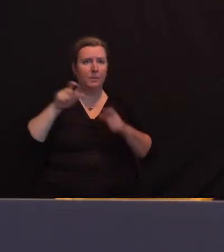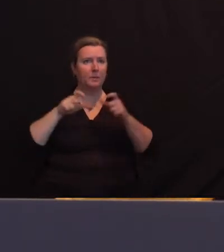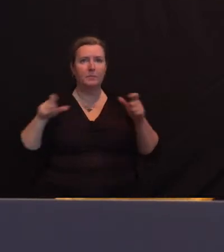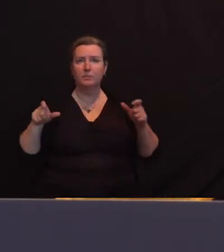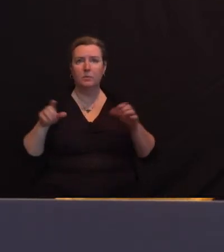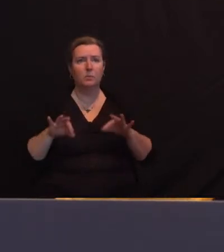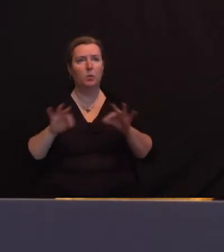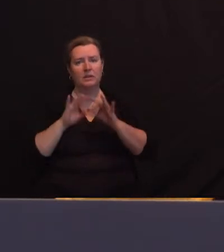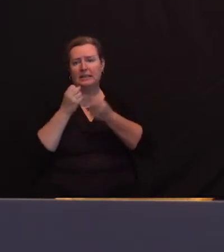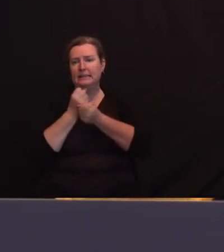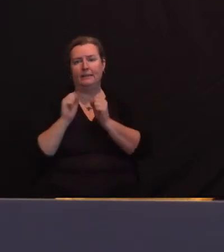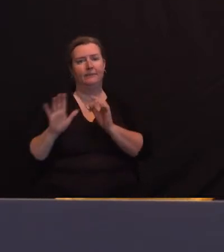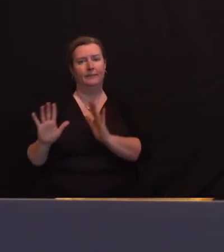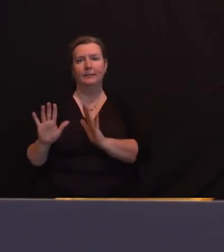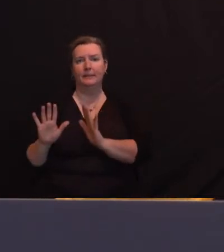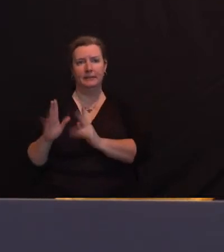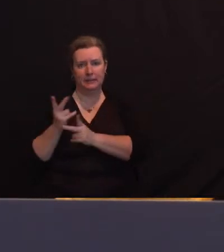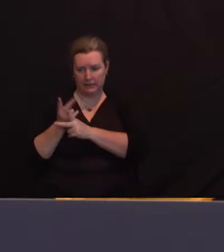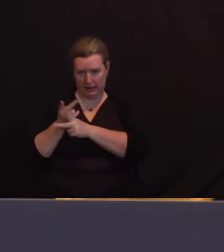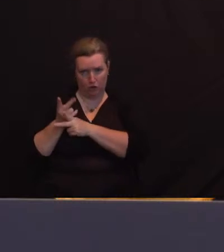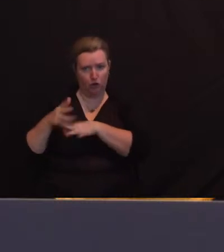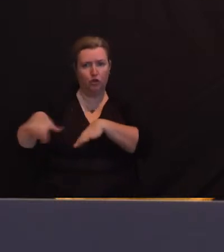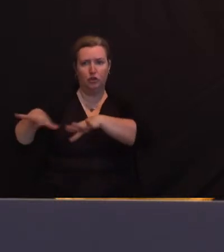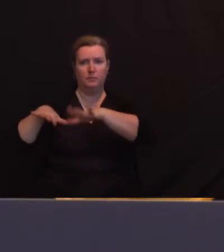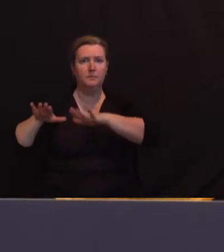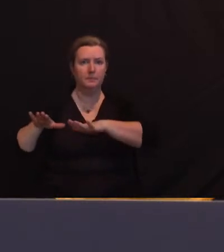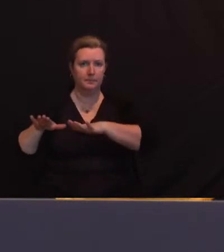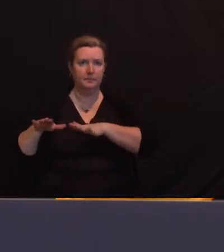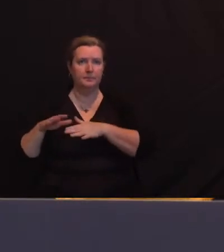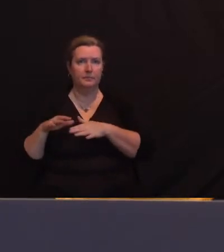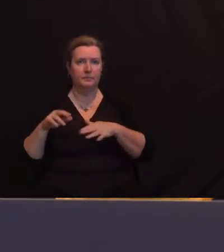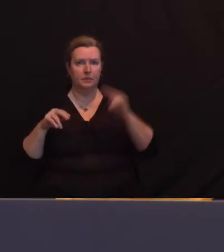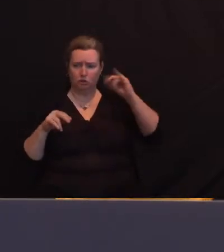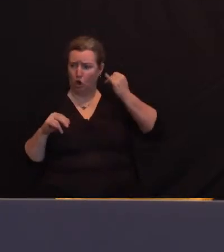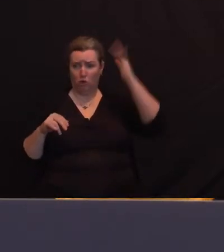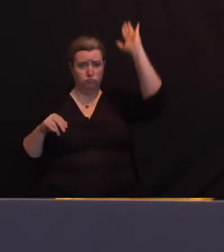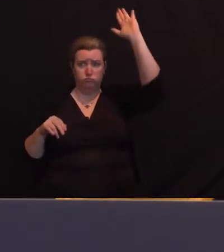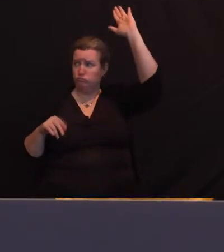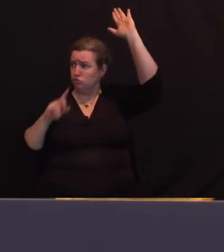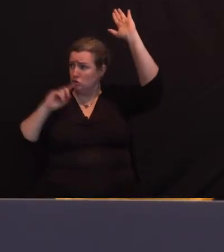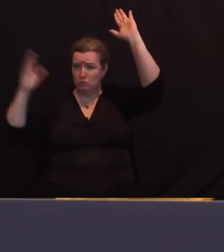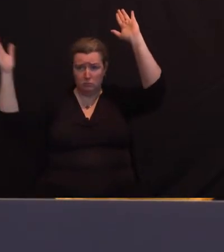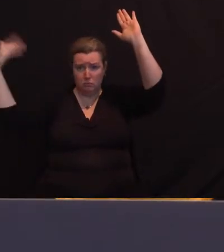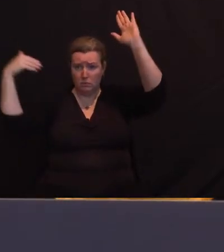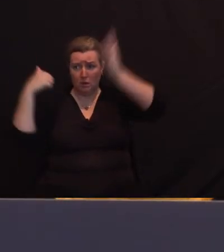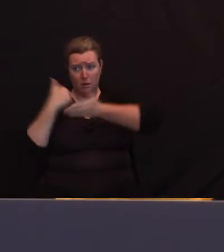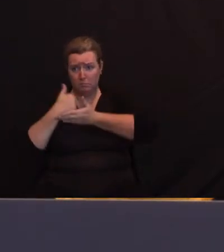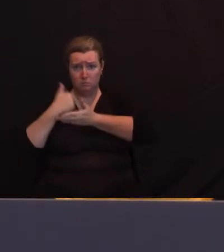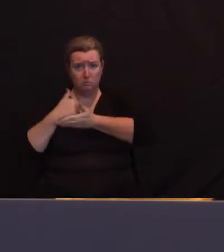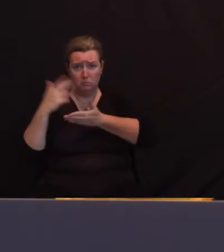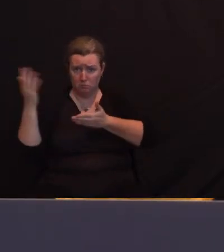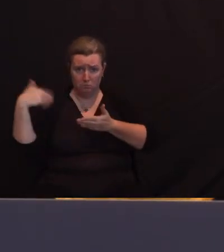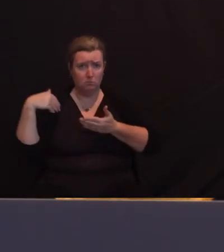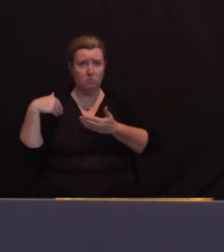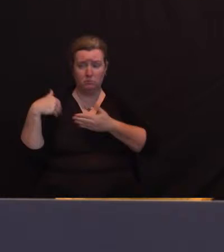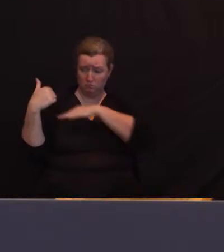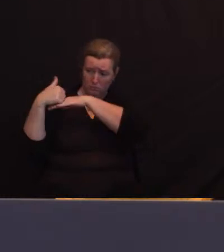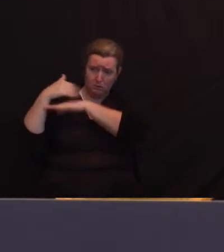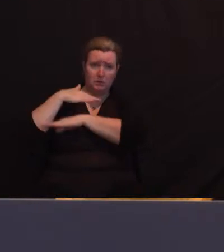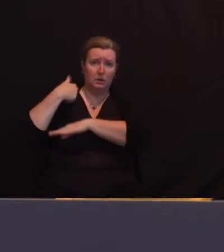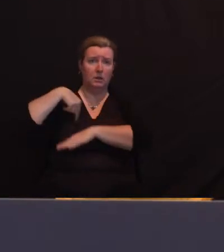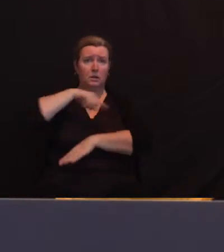for. We've obviously raised our hand and said any supplemental help you need, everything from,